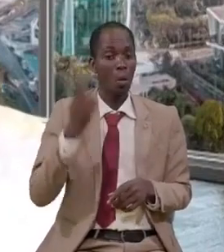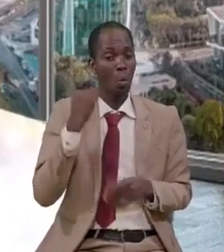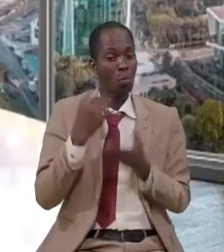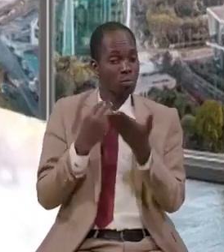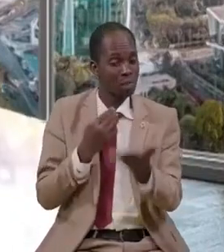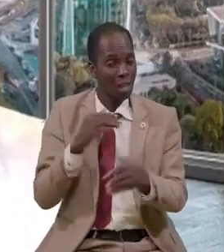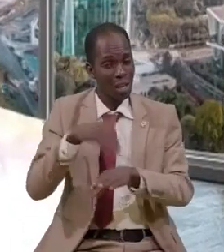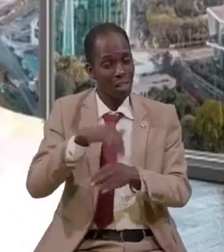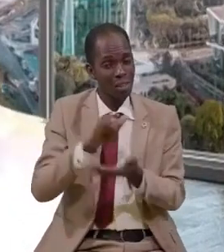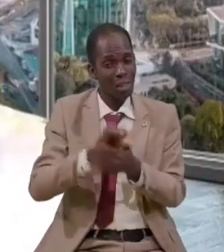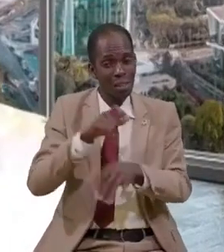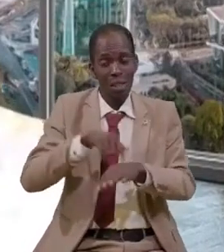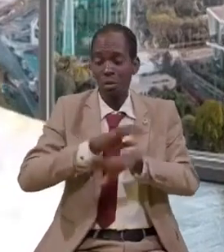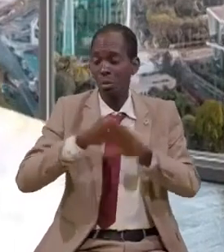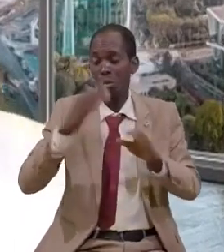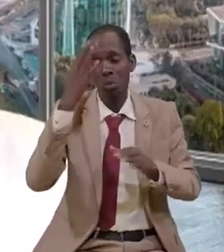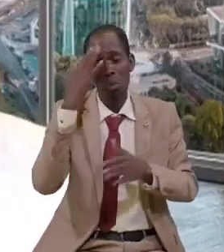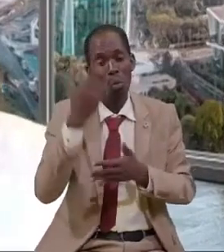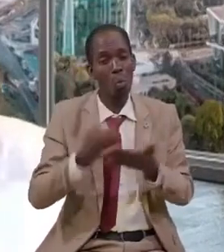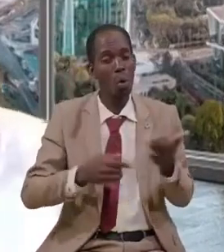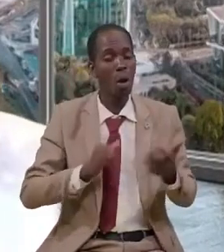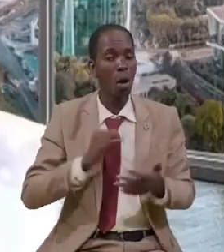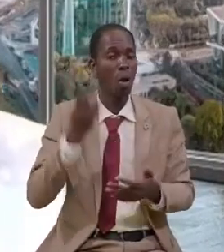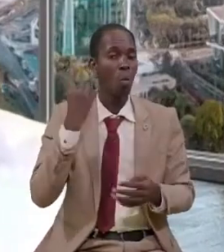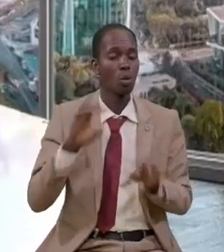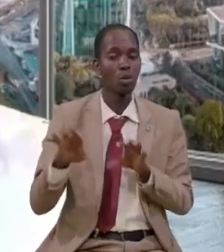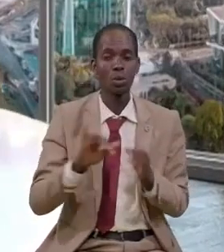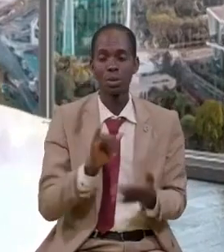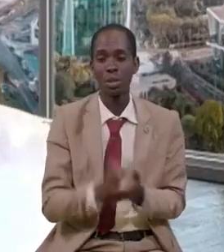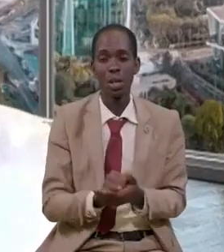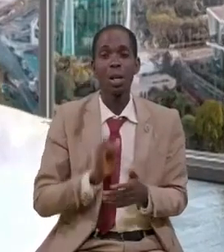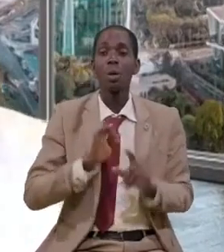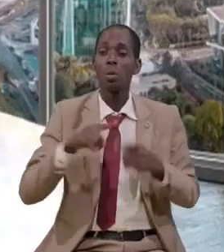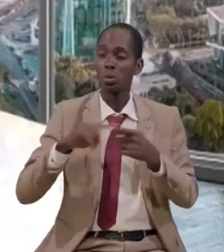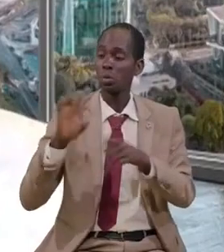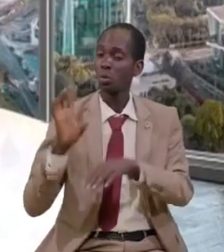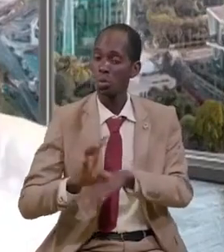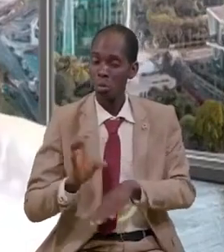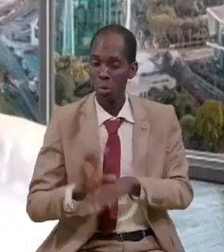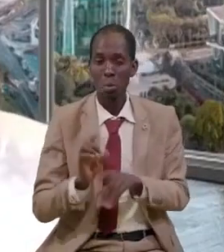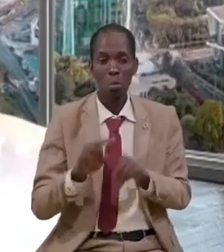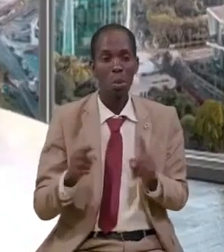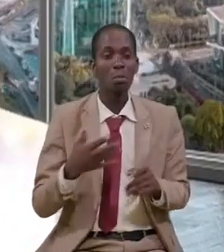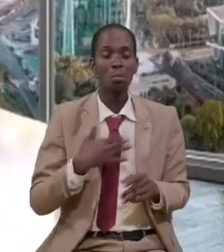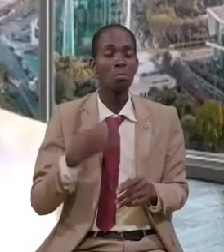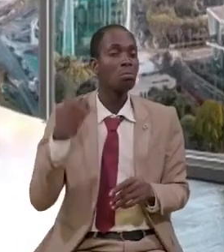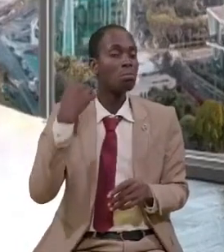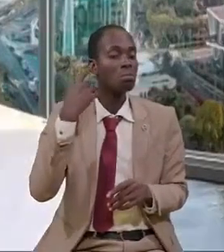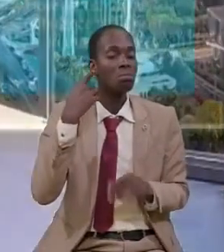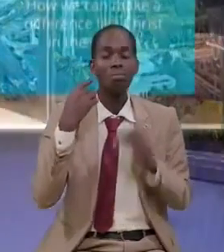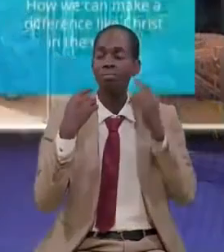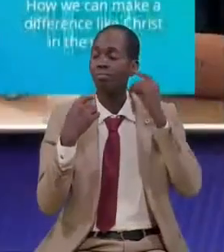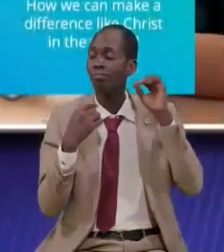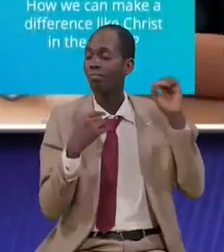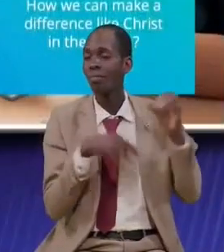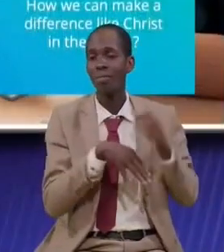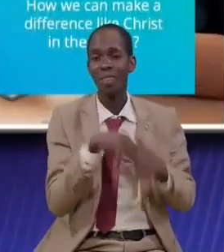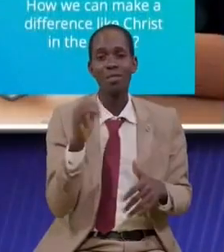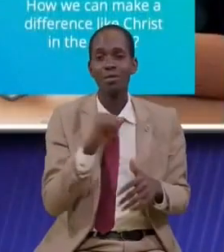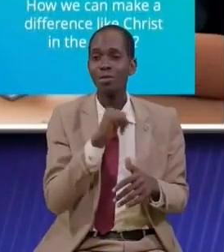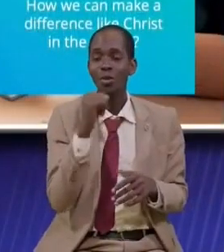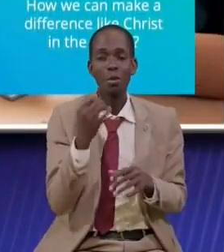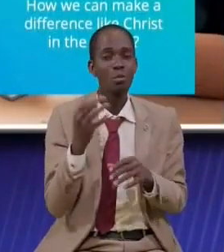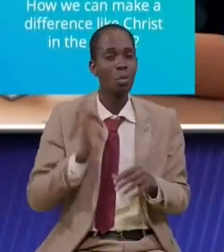went to church with my mom. I was hearing nothing. You know, my ears were not hearing anything. In fact, I was